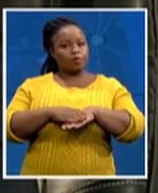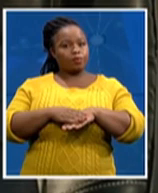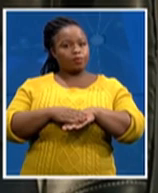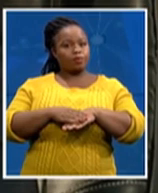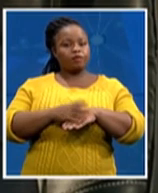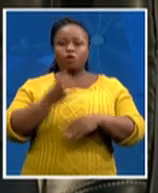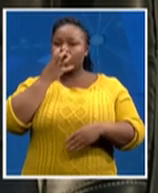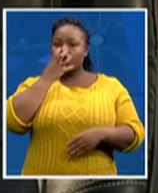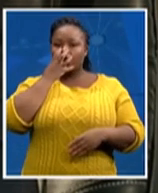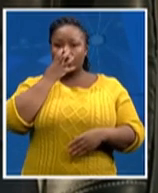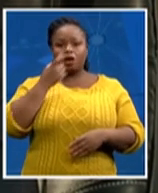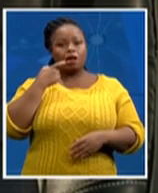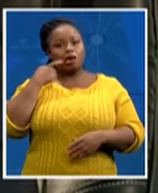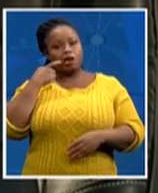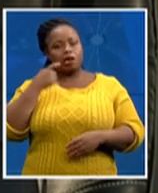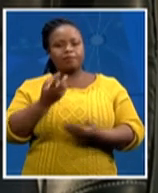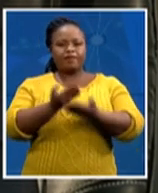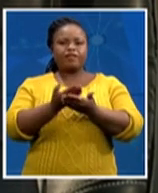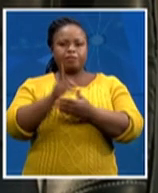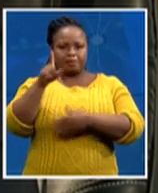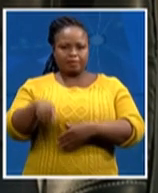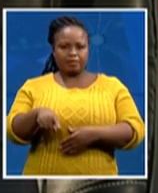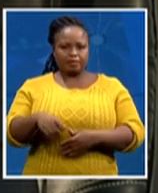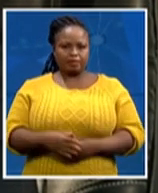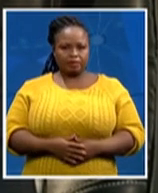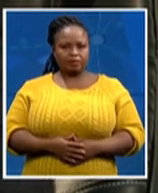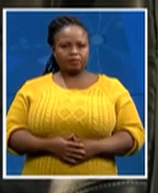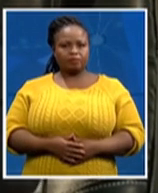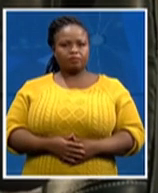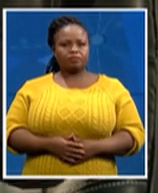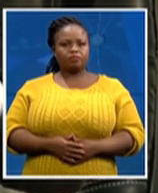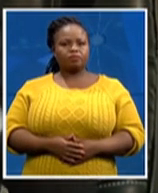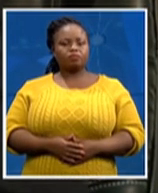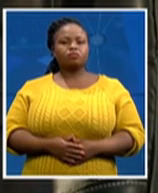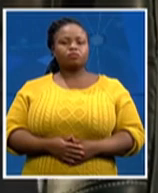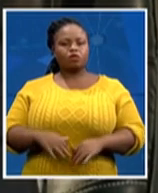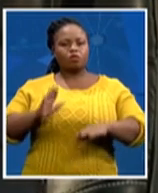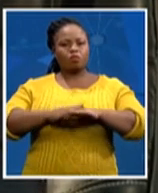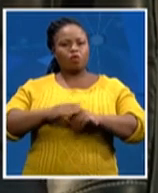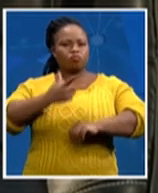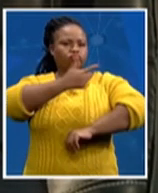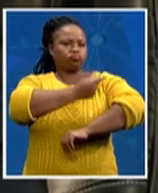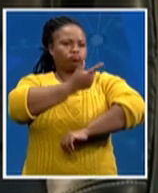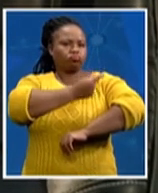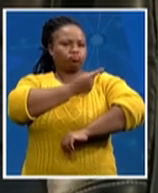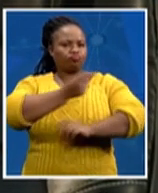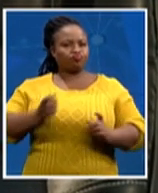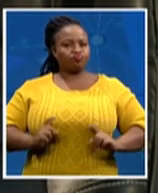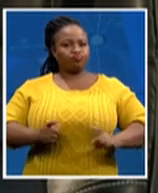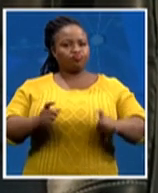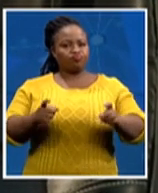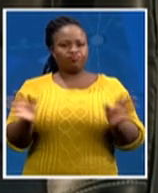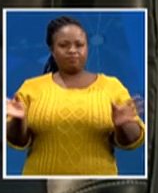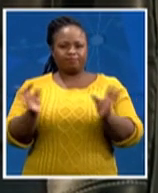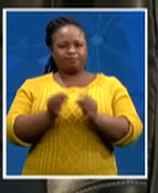availability, accelerating vaccination. So this is the totality of the plan to cap